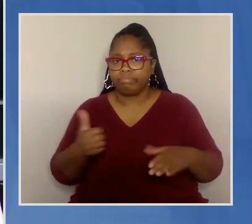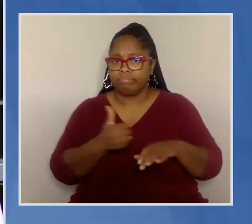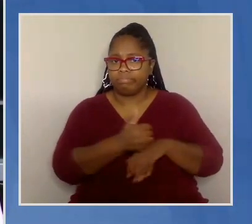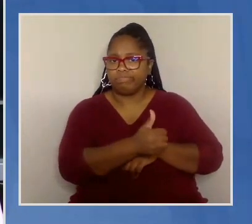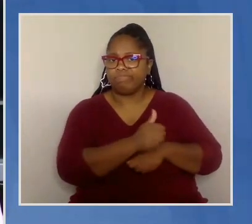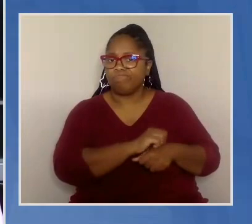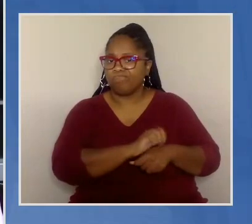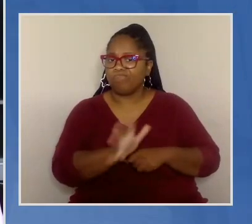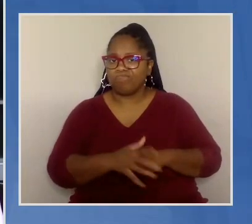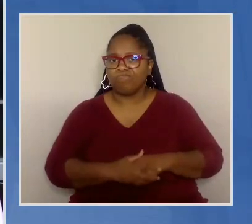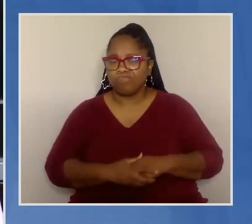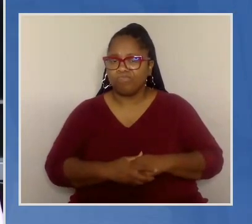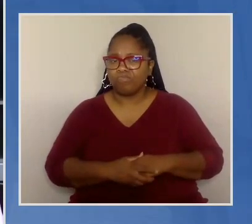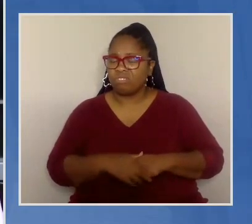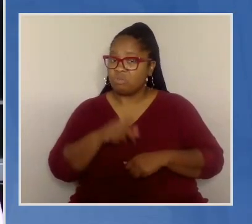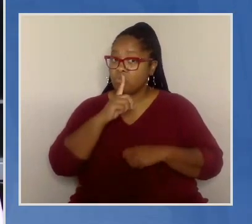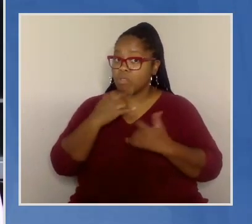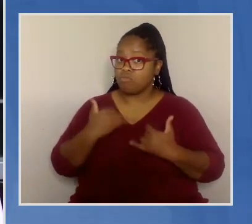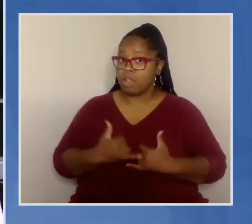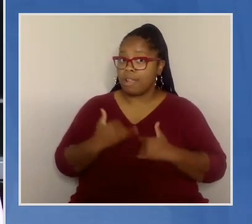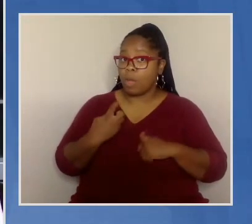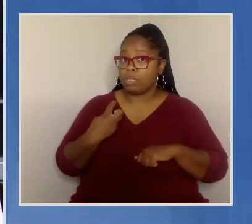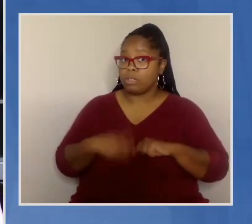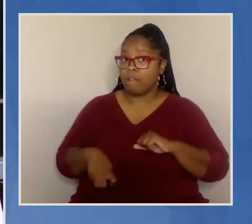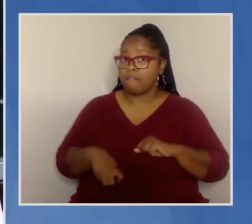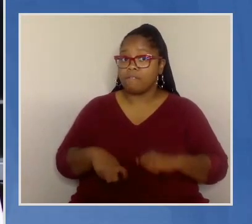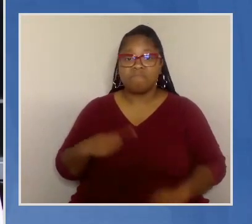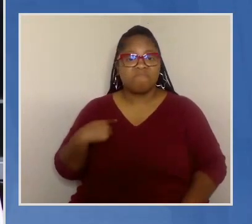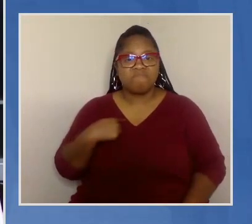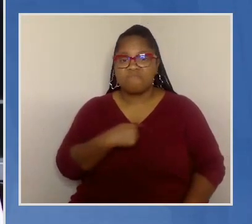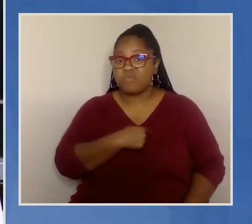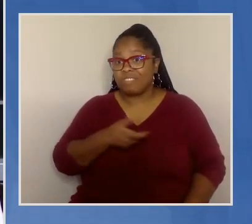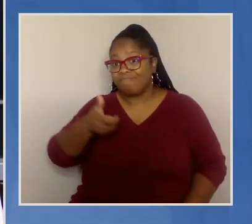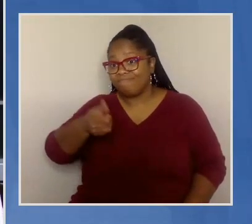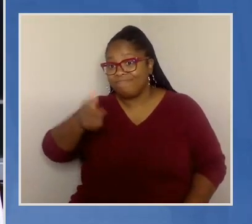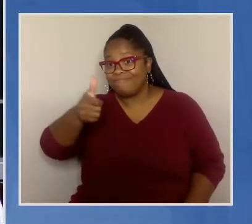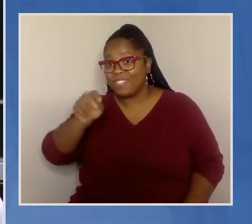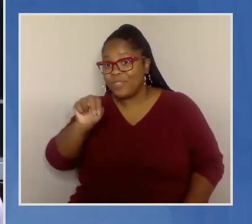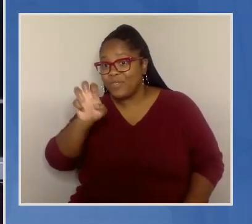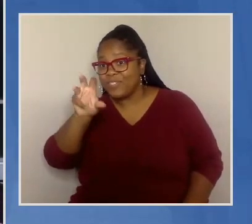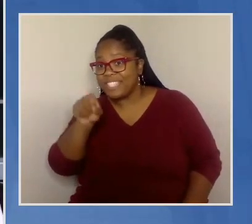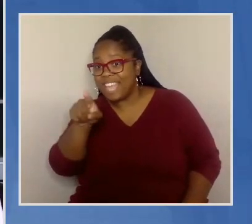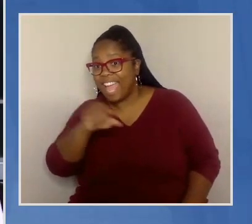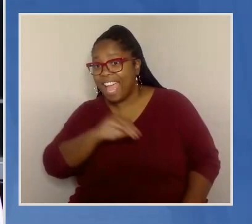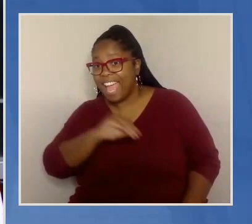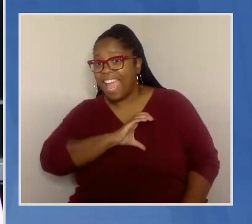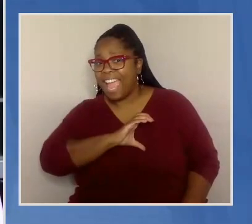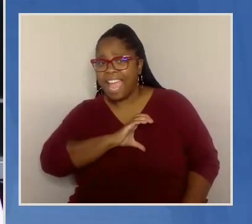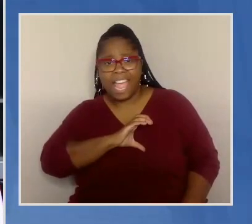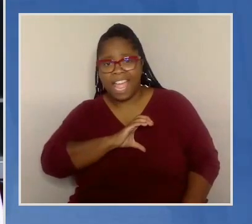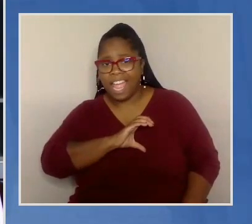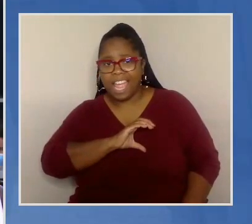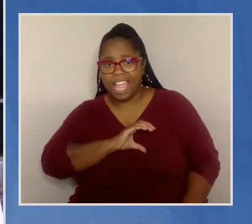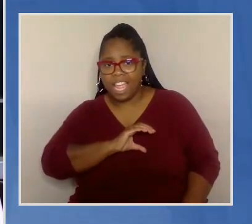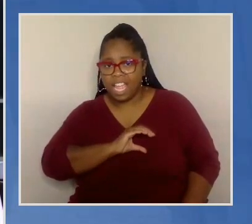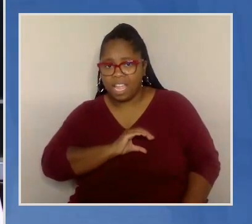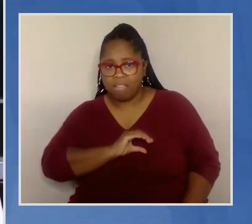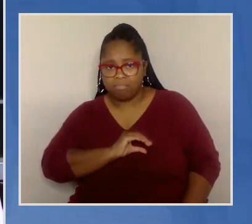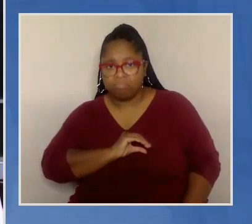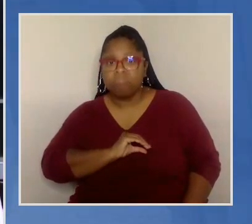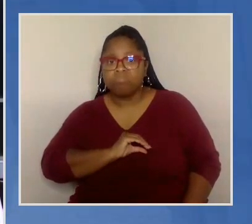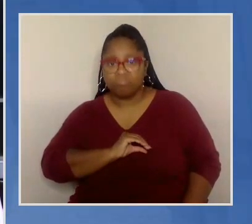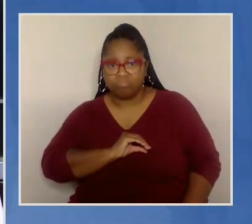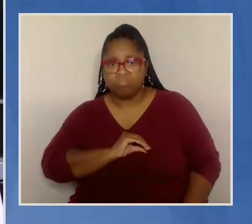right now, and most of us don't feel any better when we turn on the news. Unemployment rates